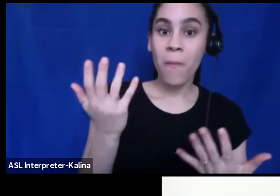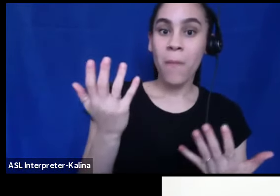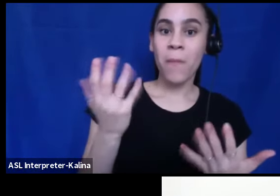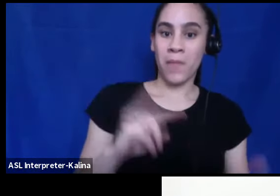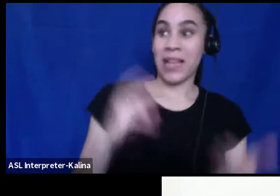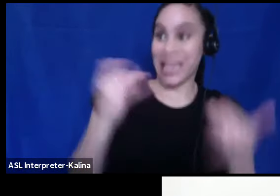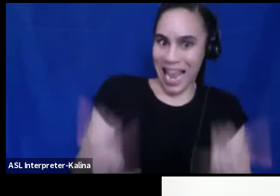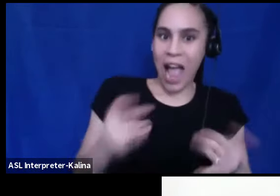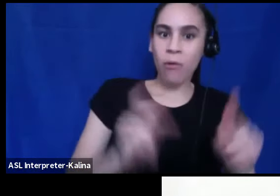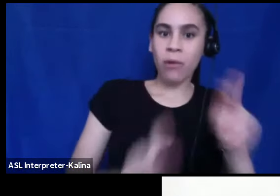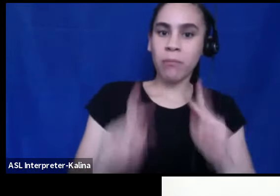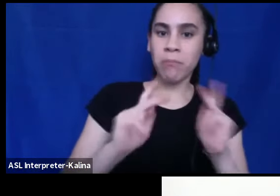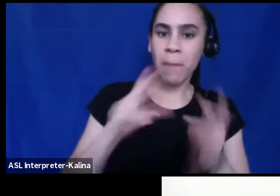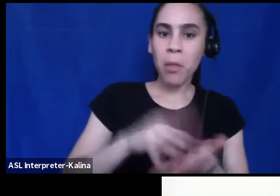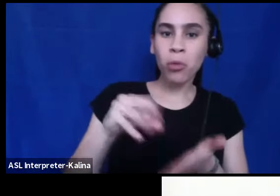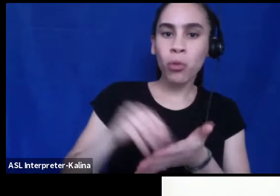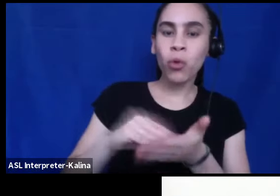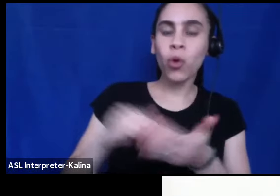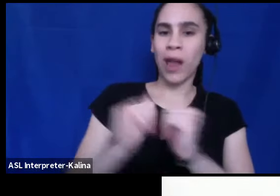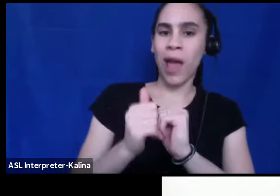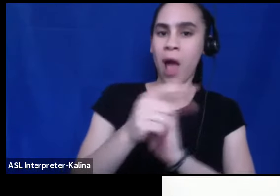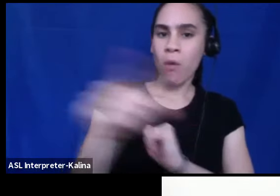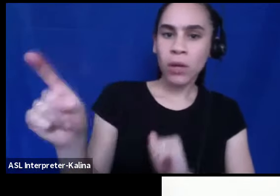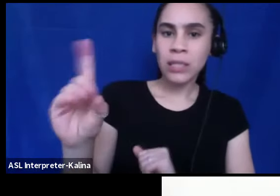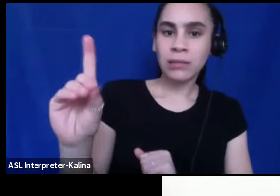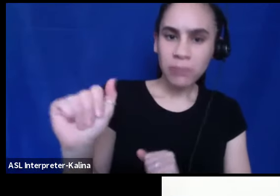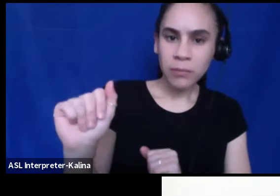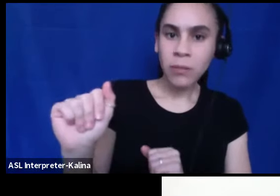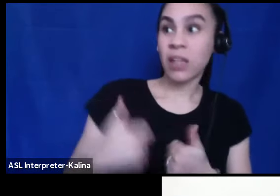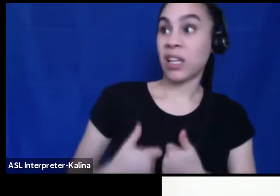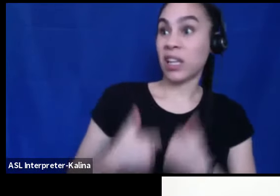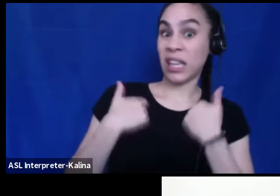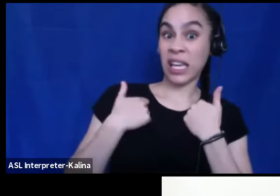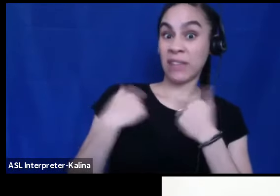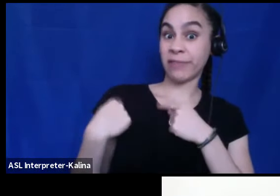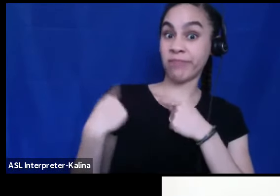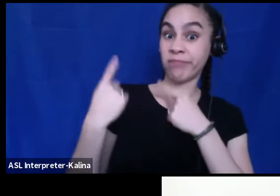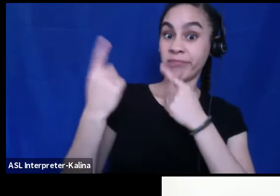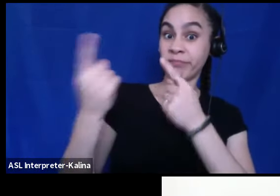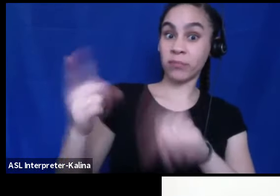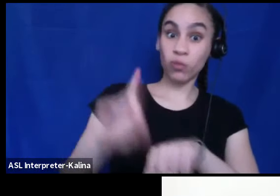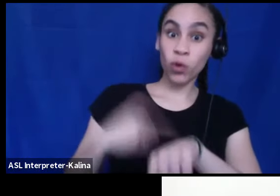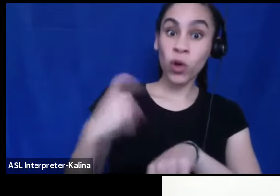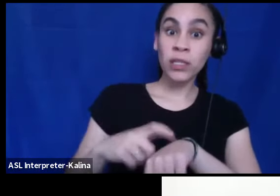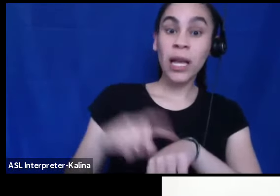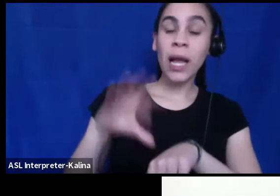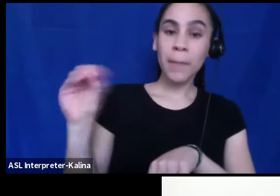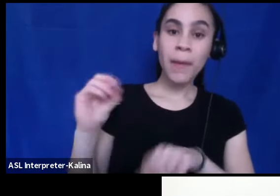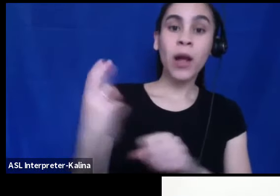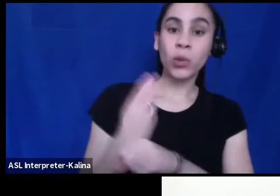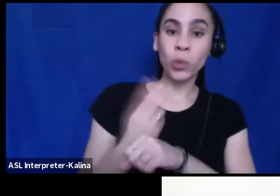with disabilities have been basically living like this for a long time and utilizing the skills and the tools and the things that we've